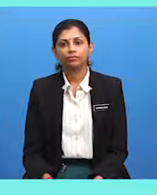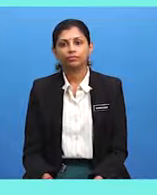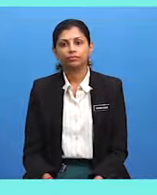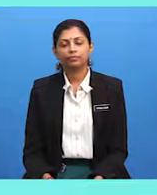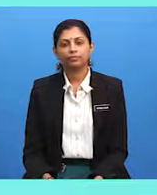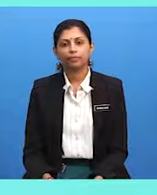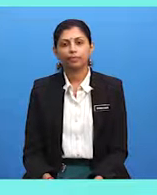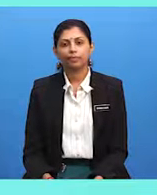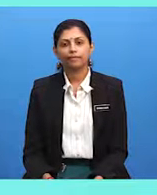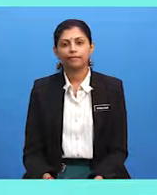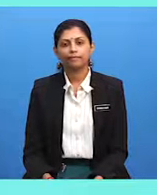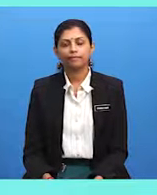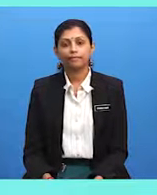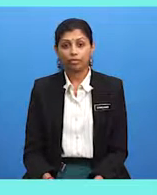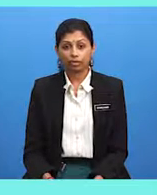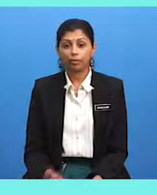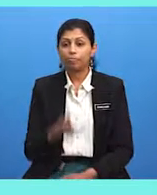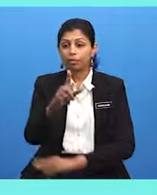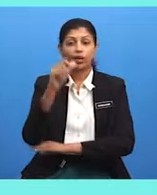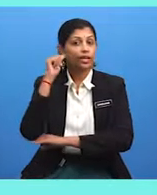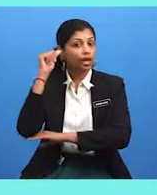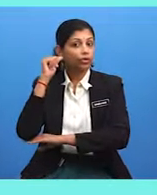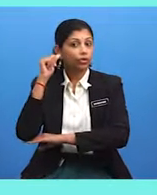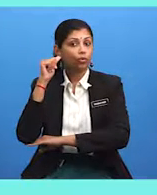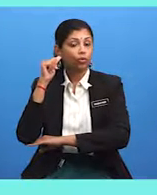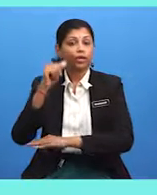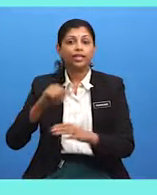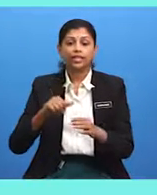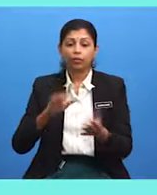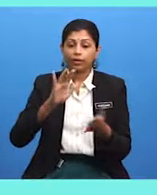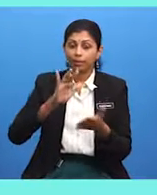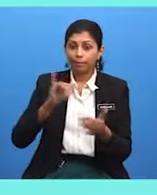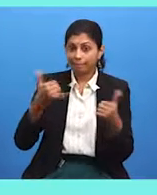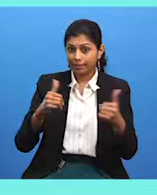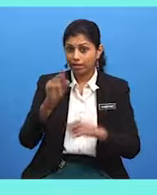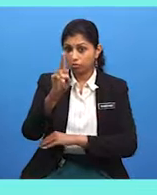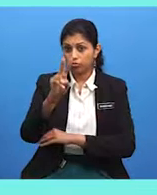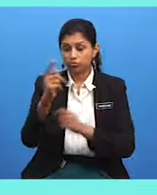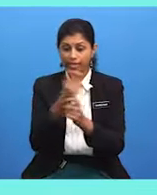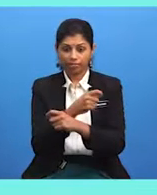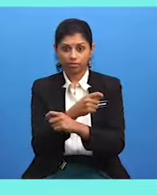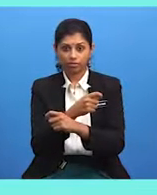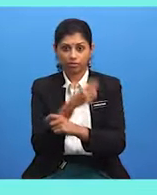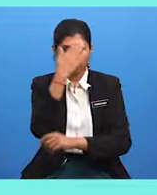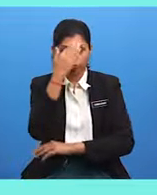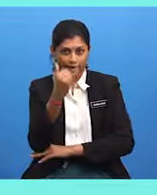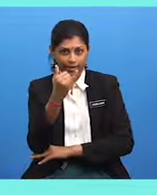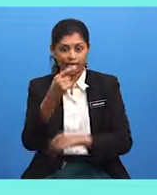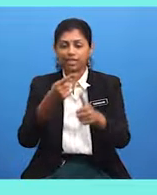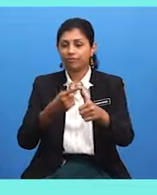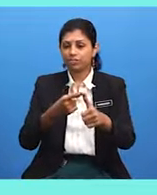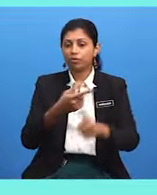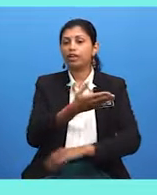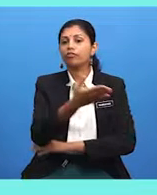text is played twice, so you have time to locate your answer in the first